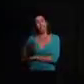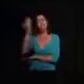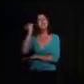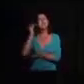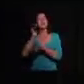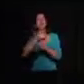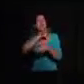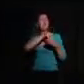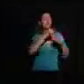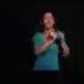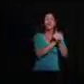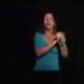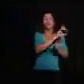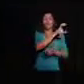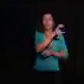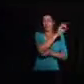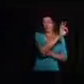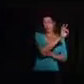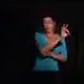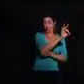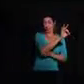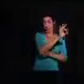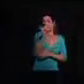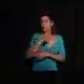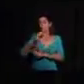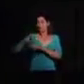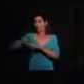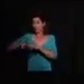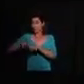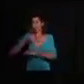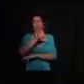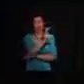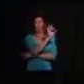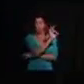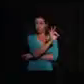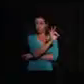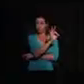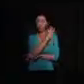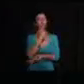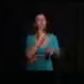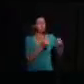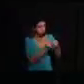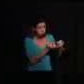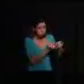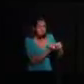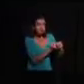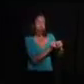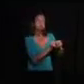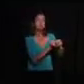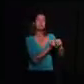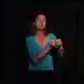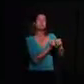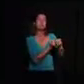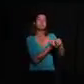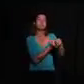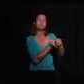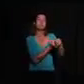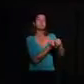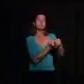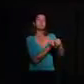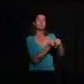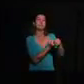Community Futures. I also was chair of Community Futures. We supported it, and because we